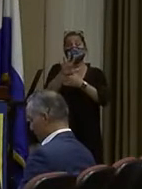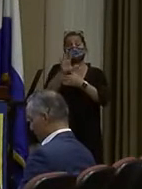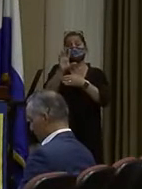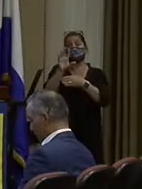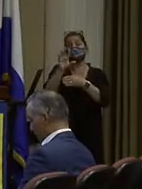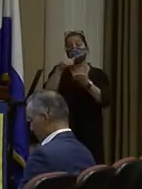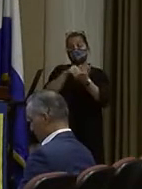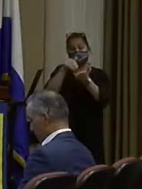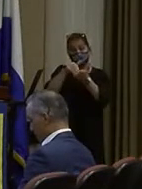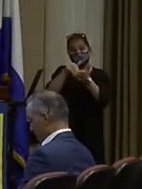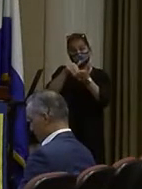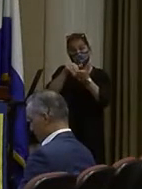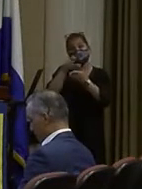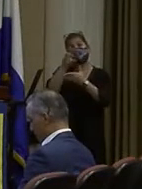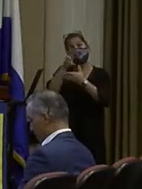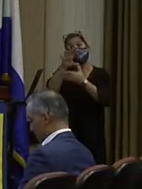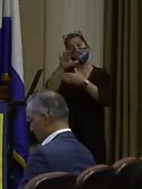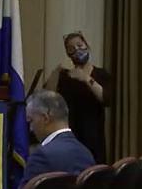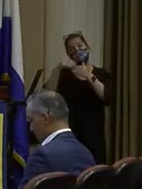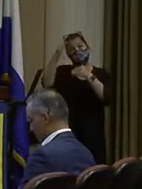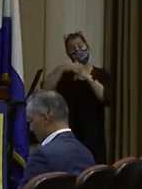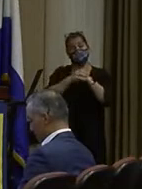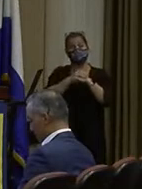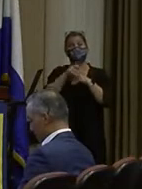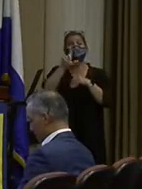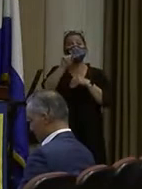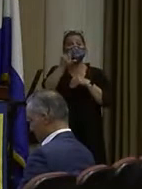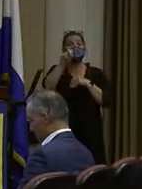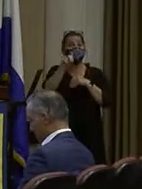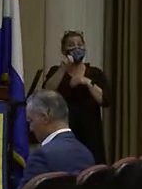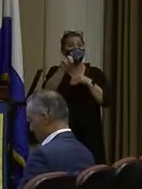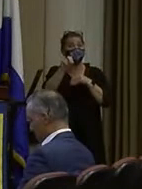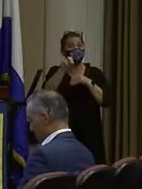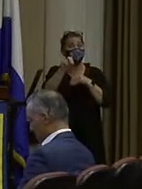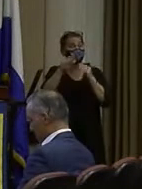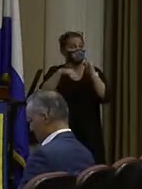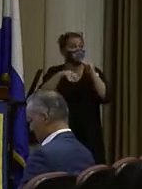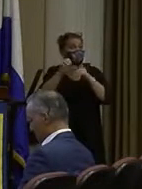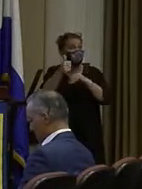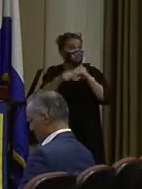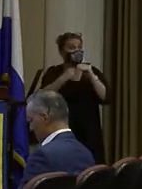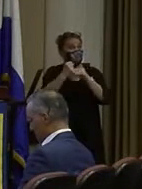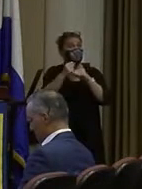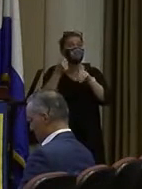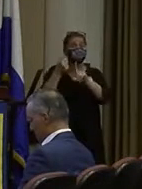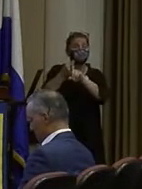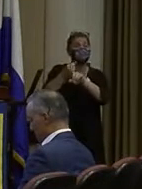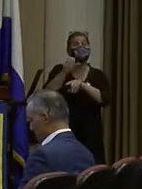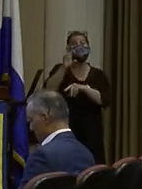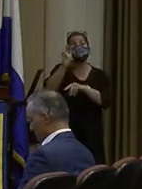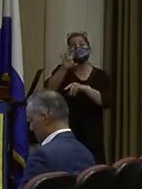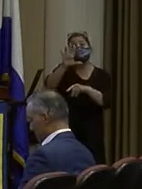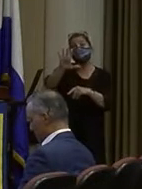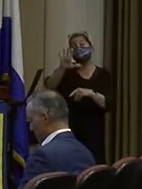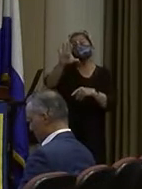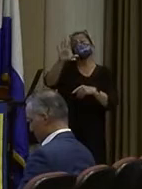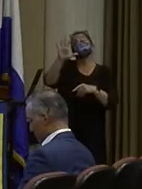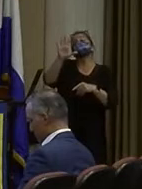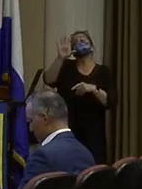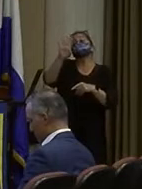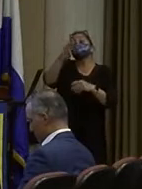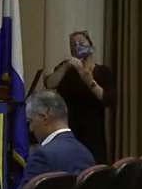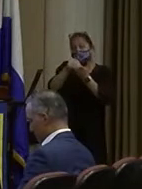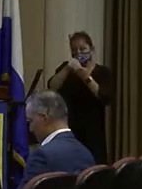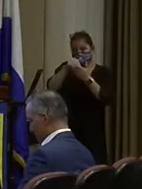age 65 and over, and by 2030, in just less than 10 years, that number will reach 75 million Americans. At